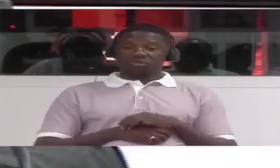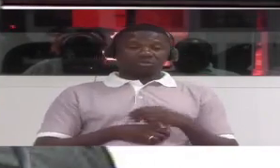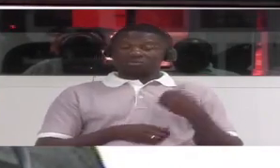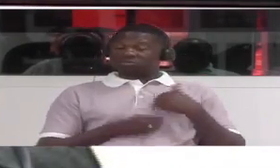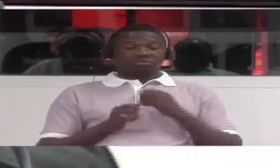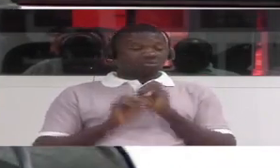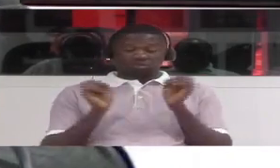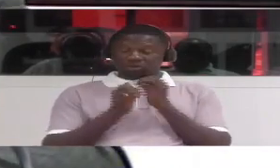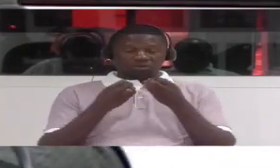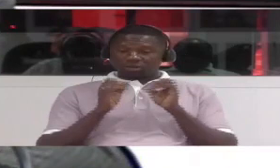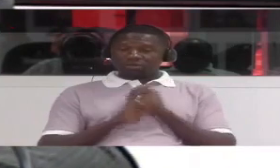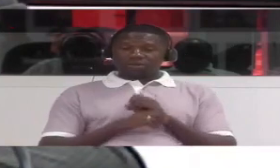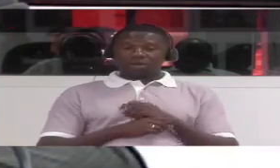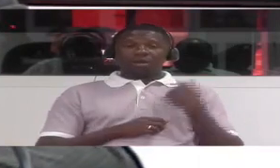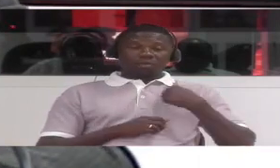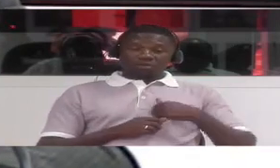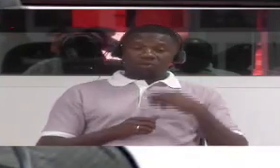nobody told me anything.